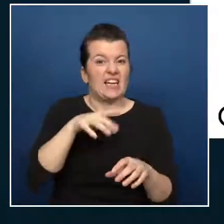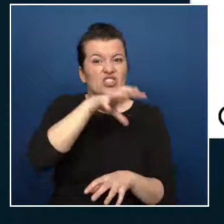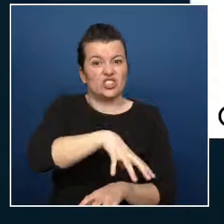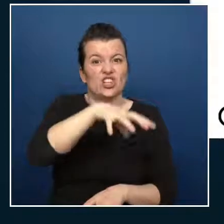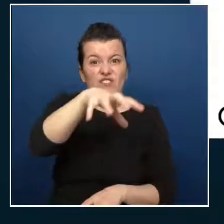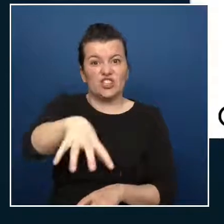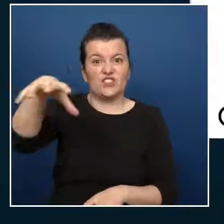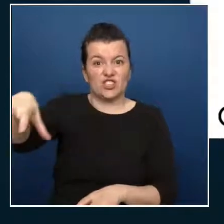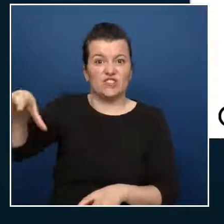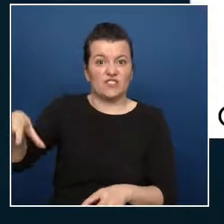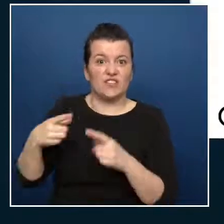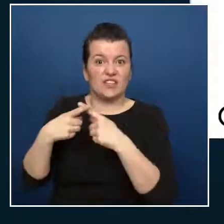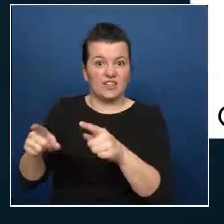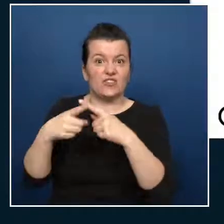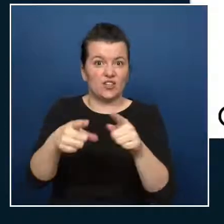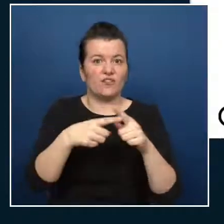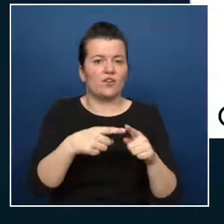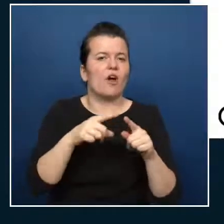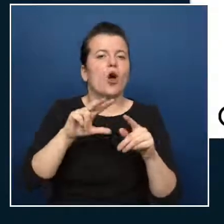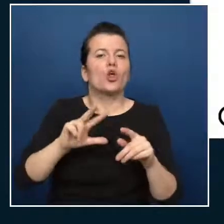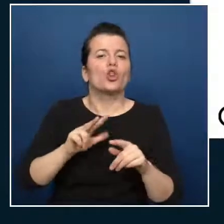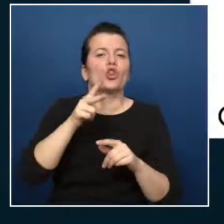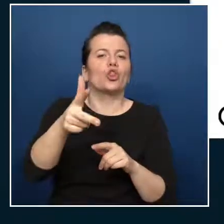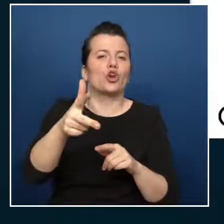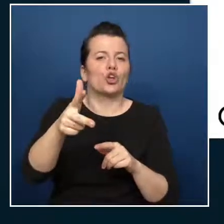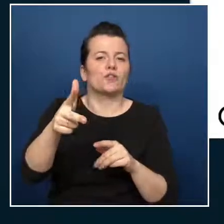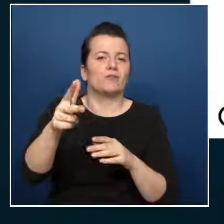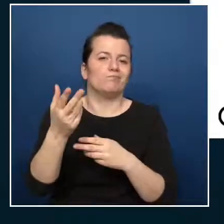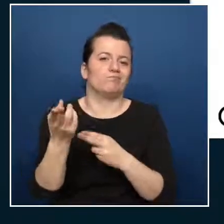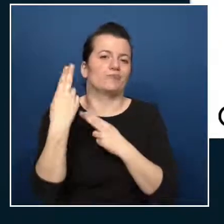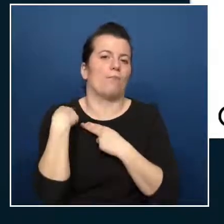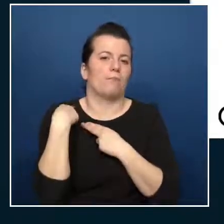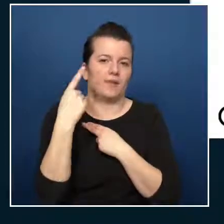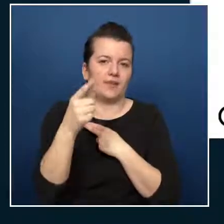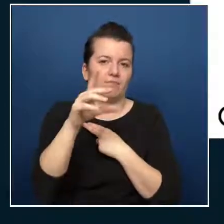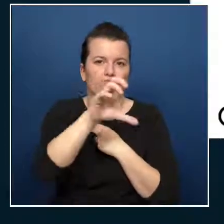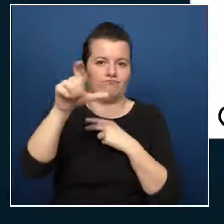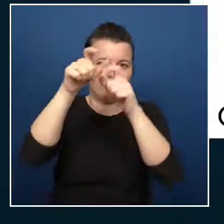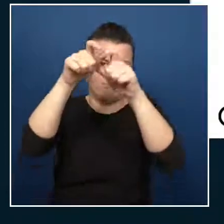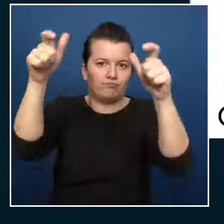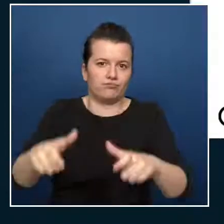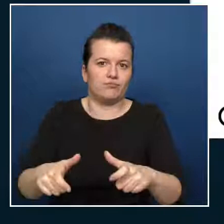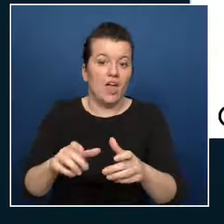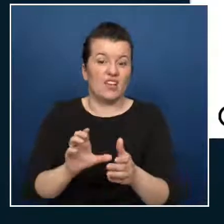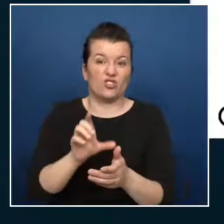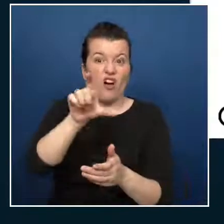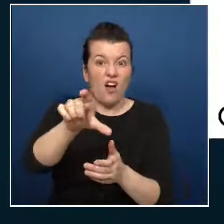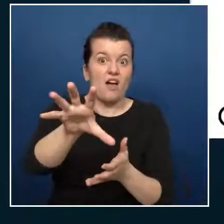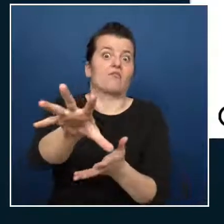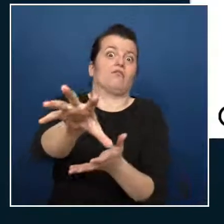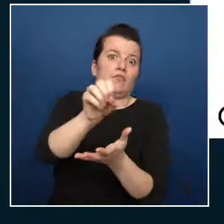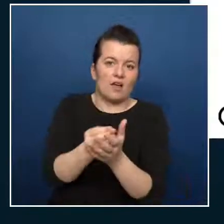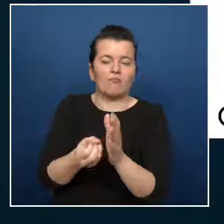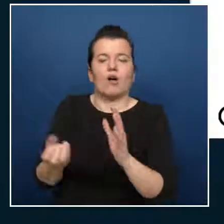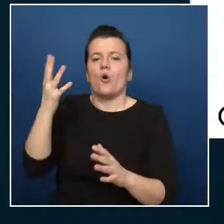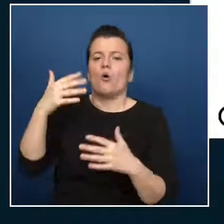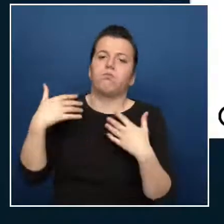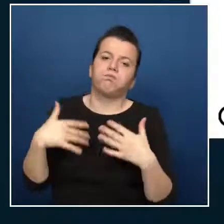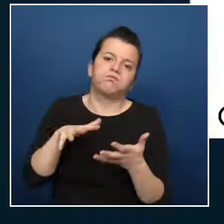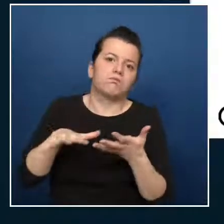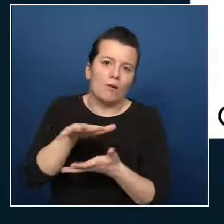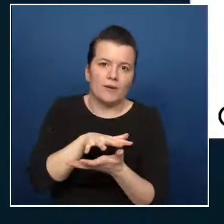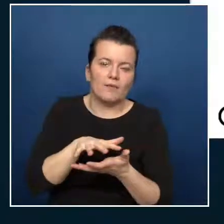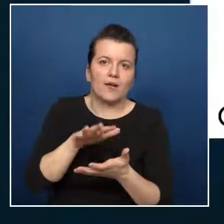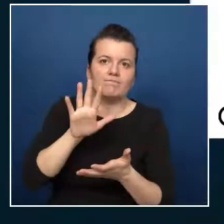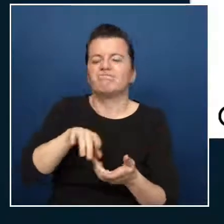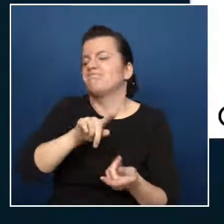different third-party company. So it's kind of like complicated and expensive. So we changed our plan and switched to